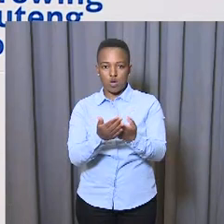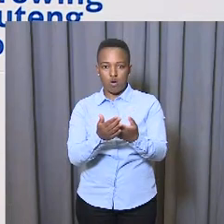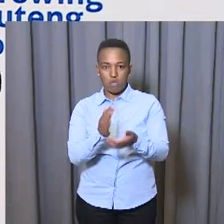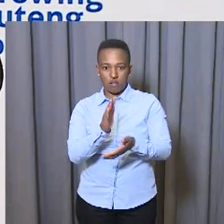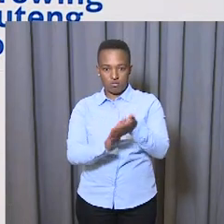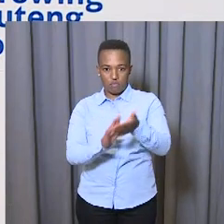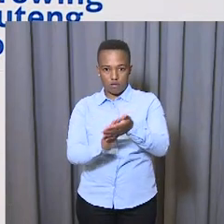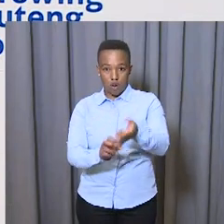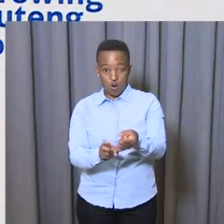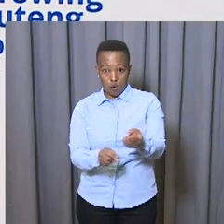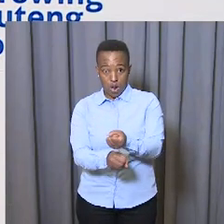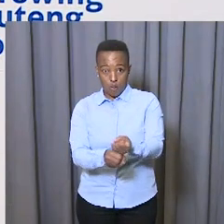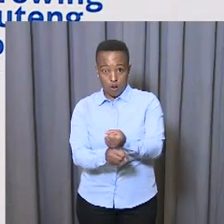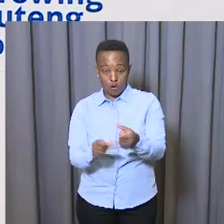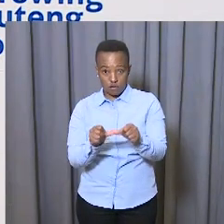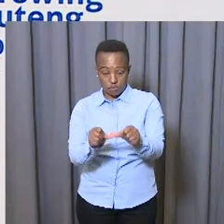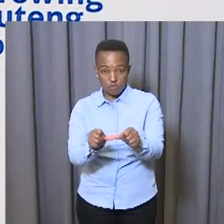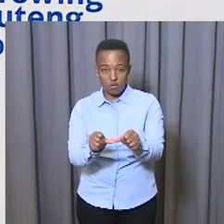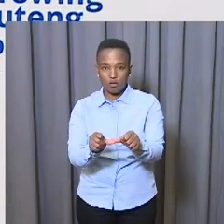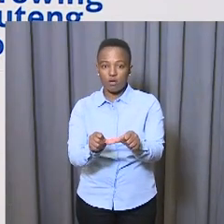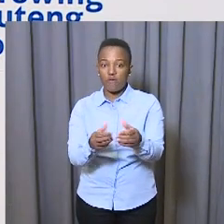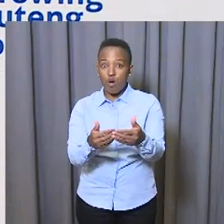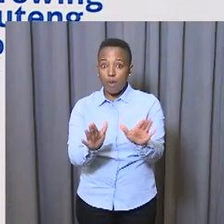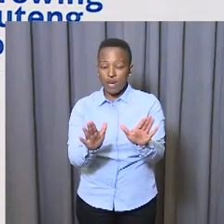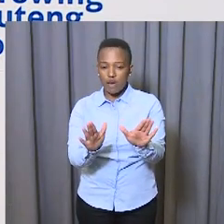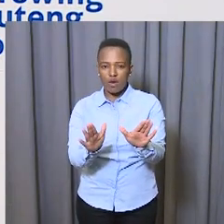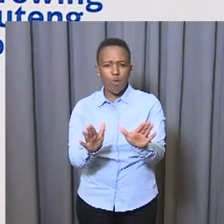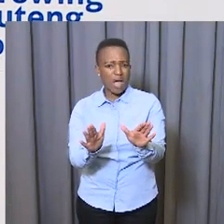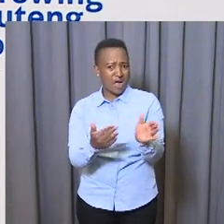from an economy that is closed,